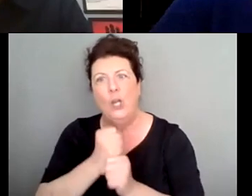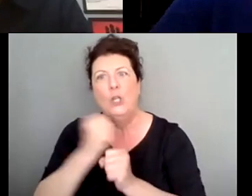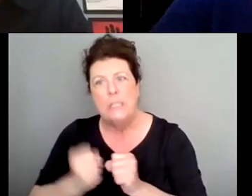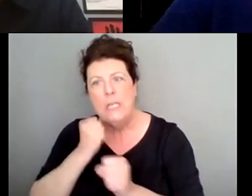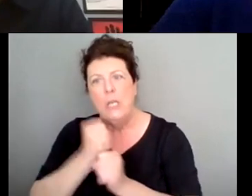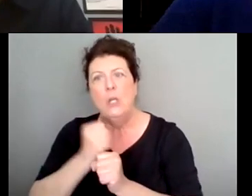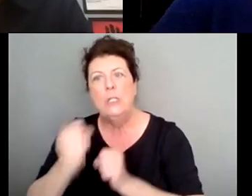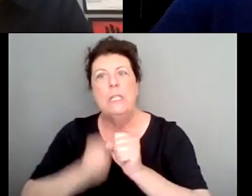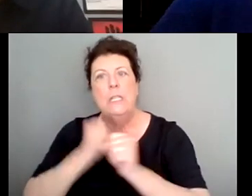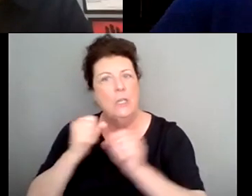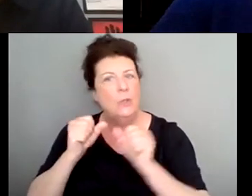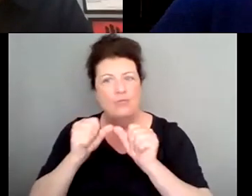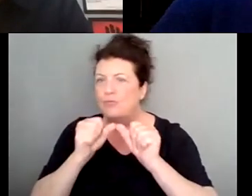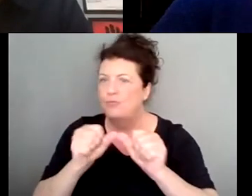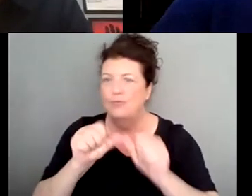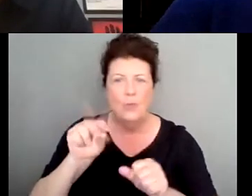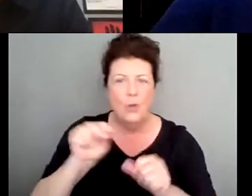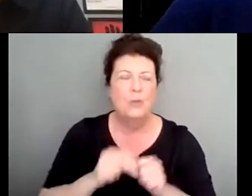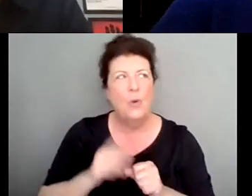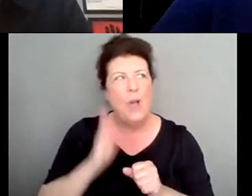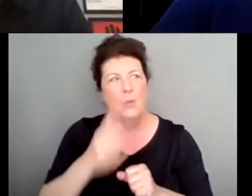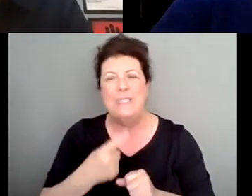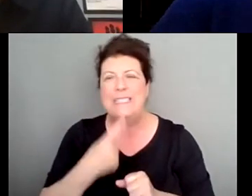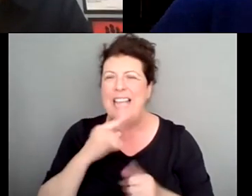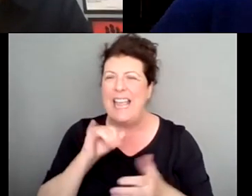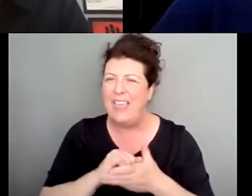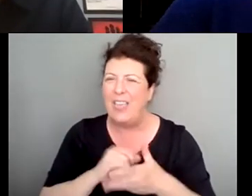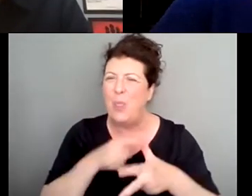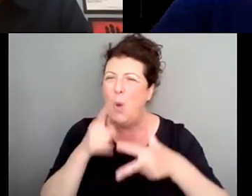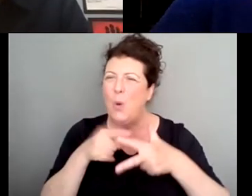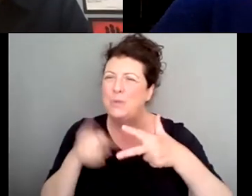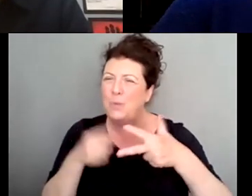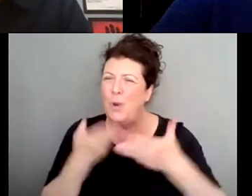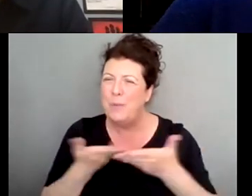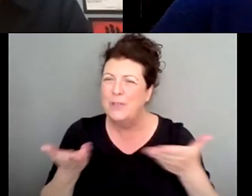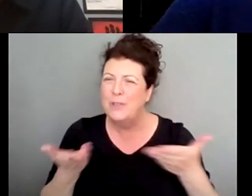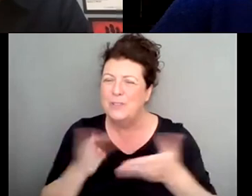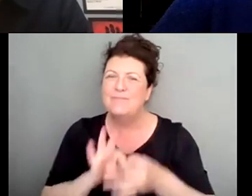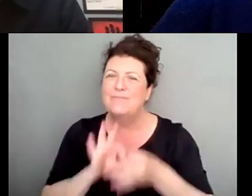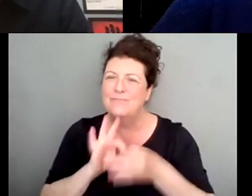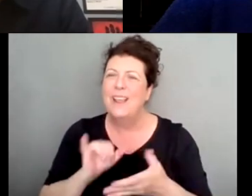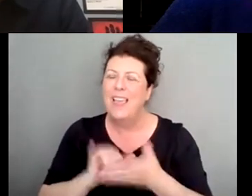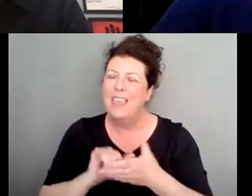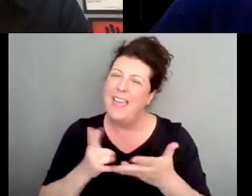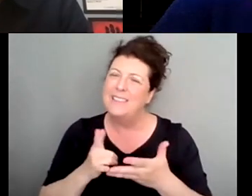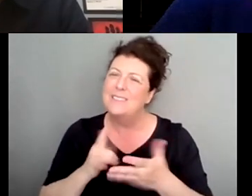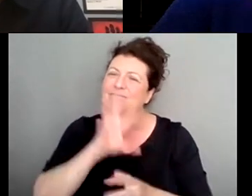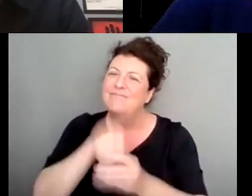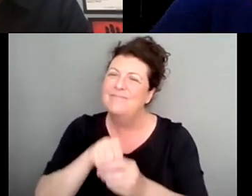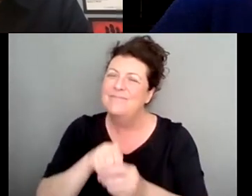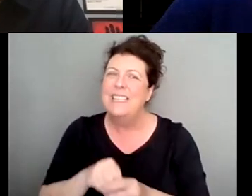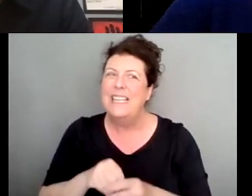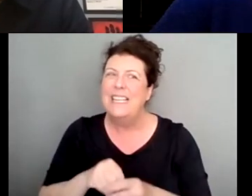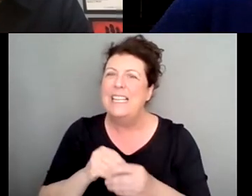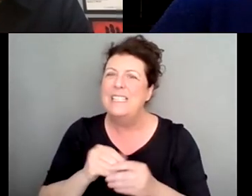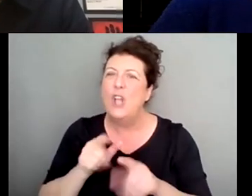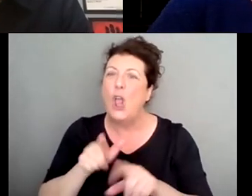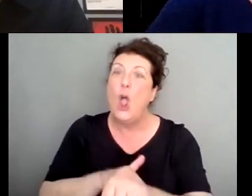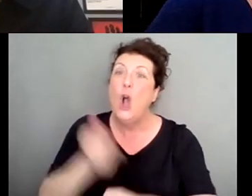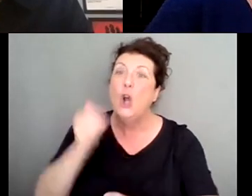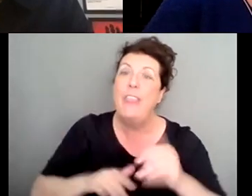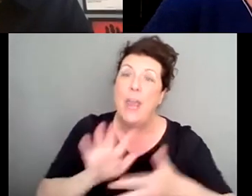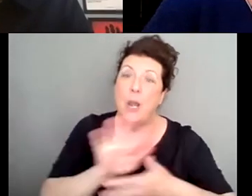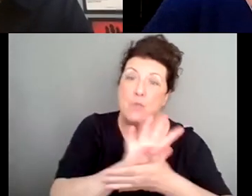and so those, you know, I would say those parameters kind of came into, into play. It's, it's longer than a movie, but I don't want to write nine seasons of, of Mare.